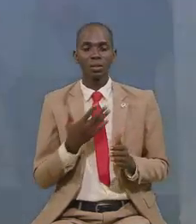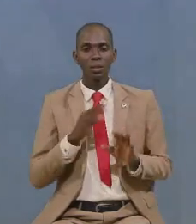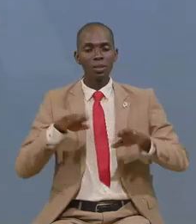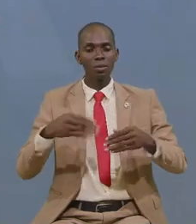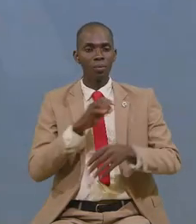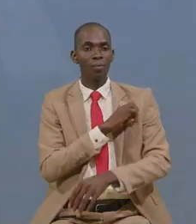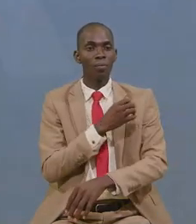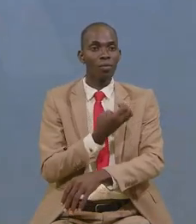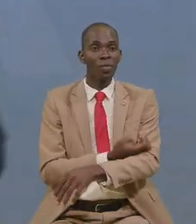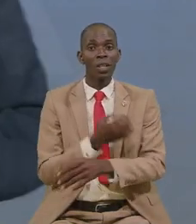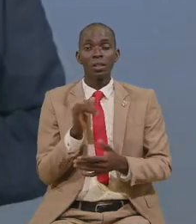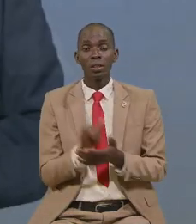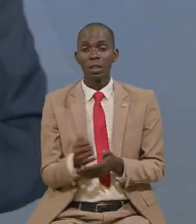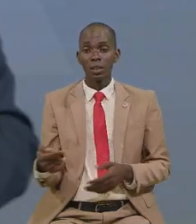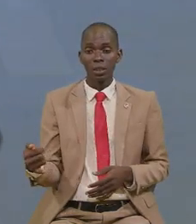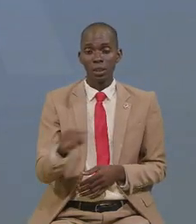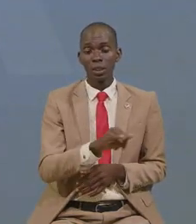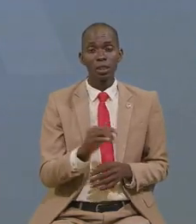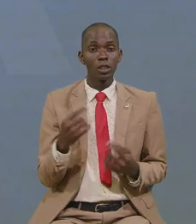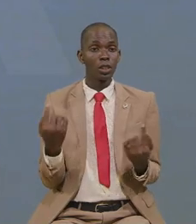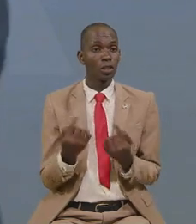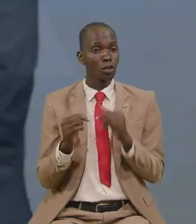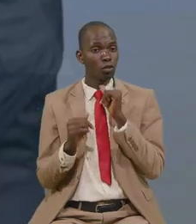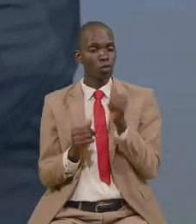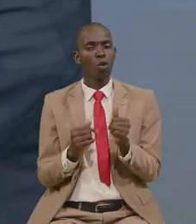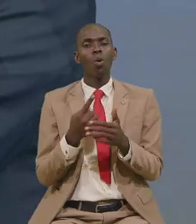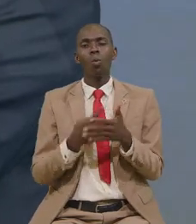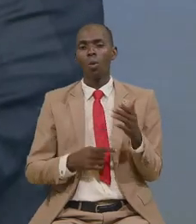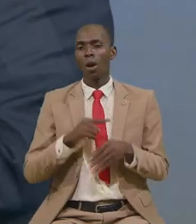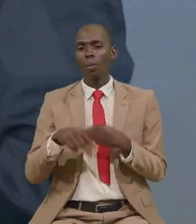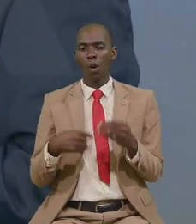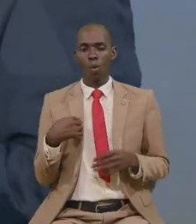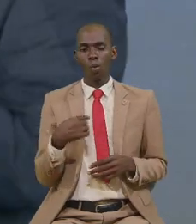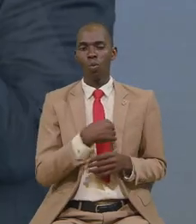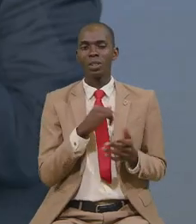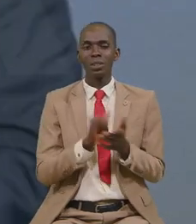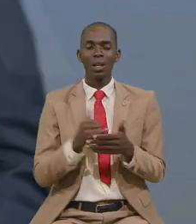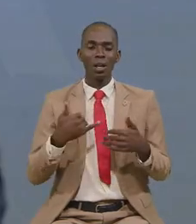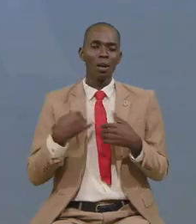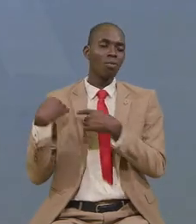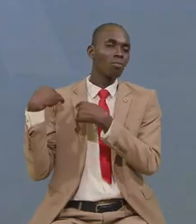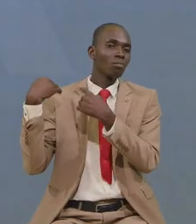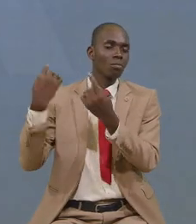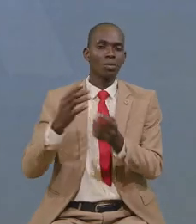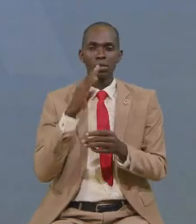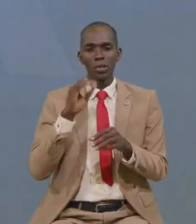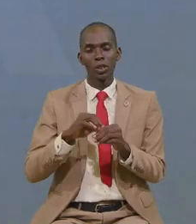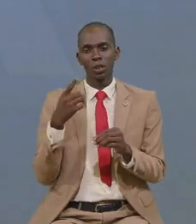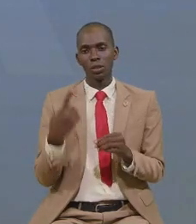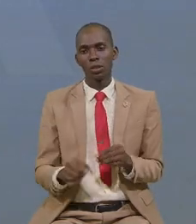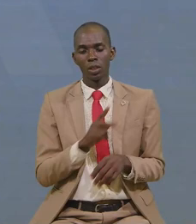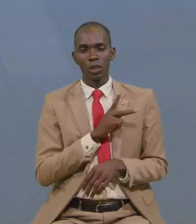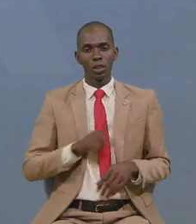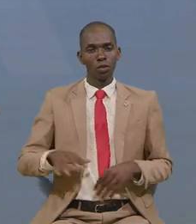that they sin not, how about those of us who have been in the kingdom for some time now? My little children,